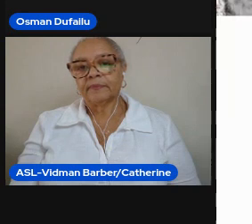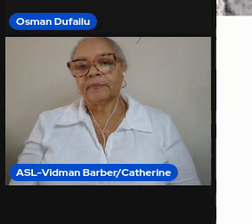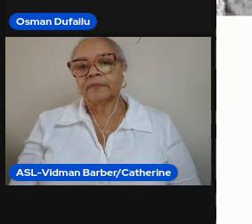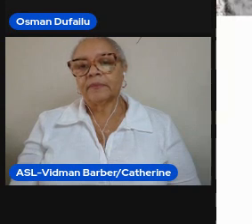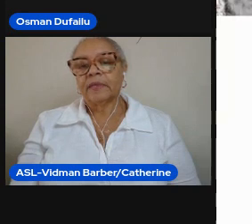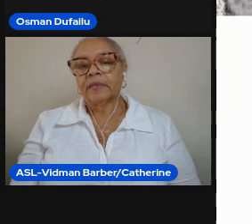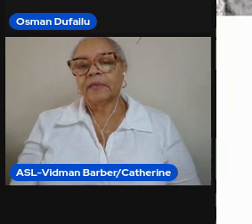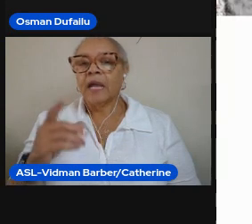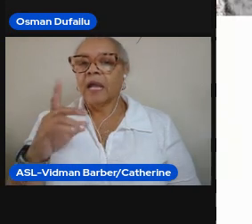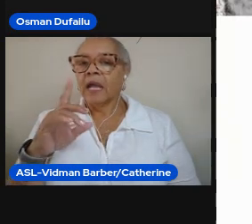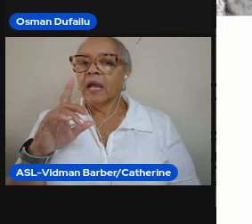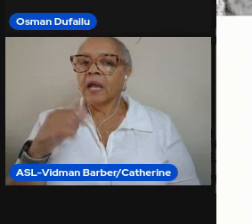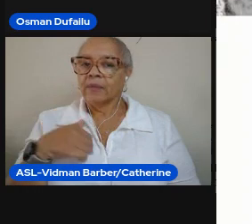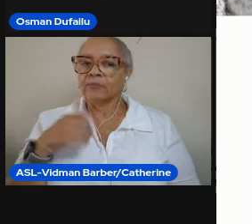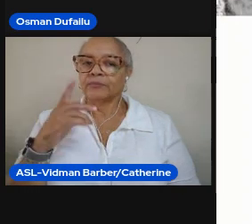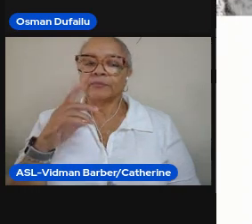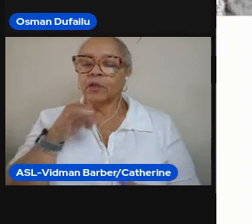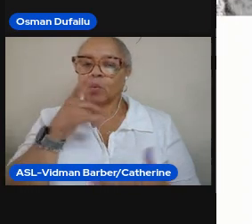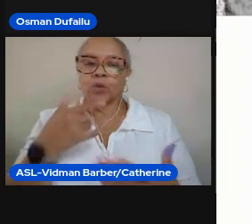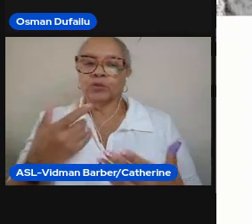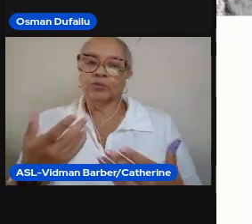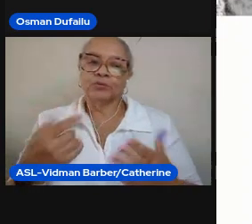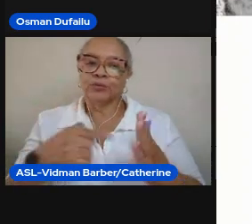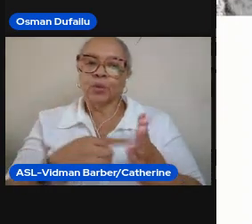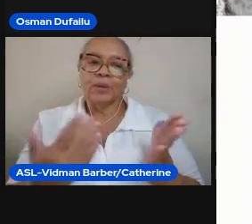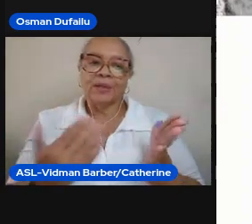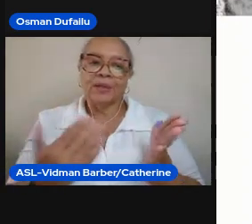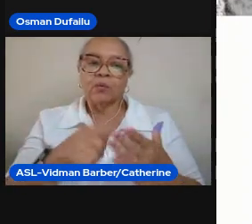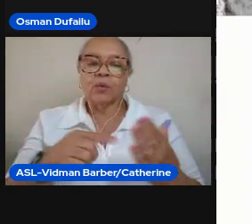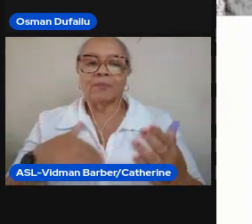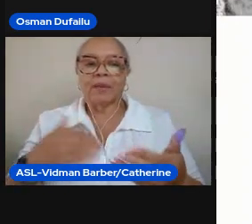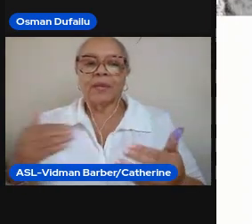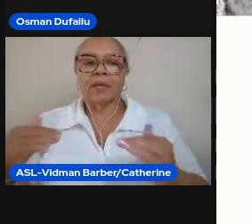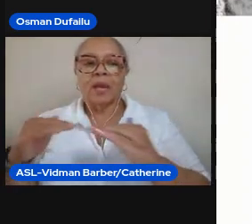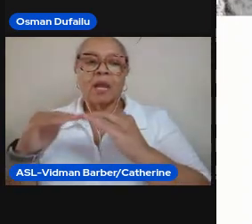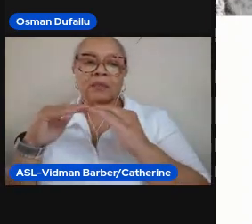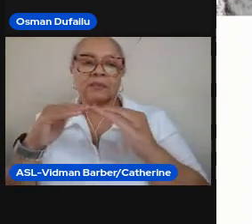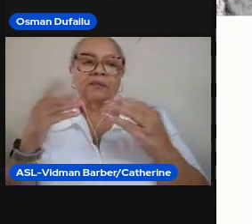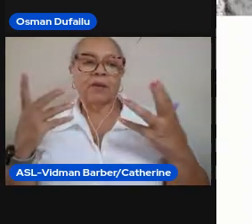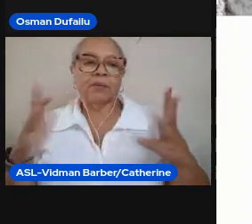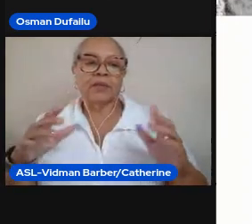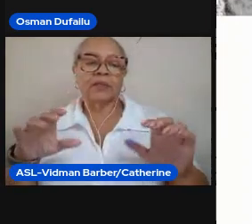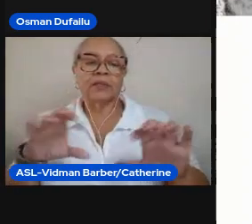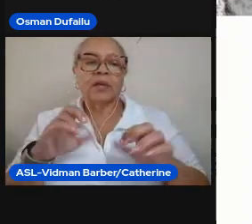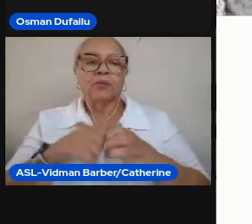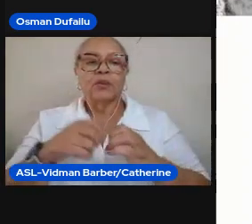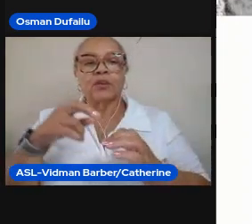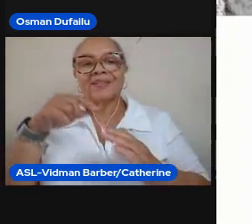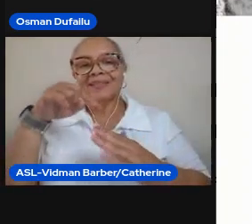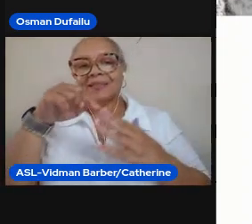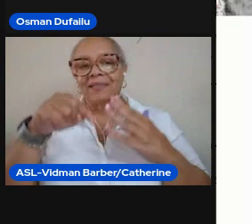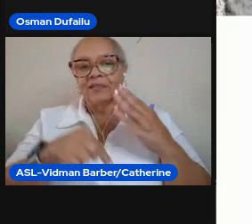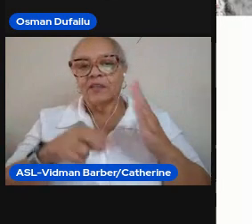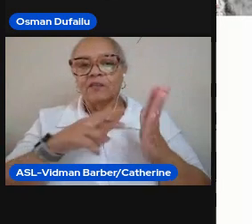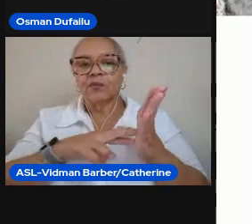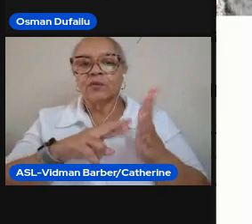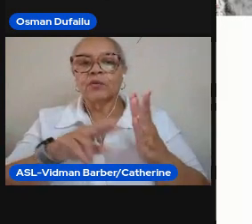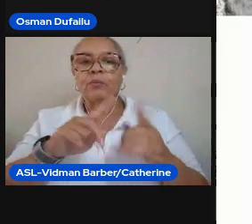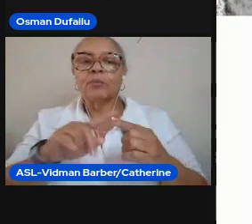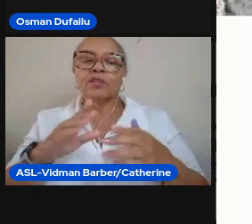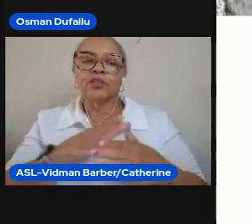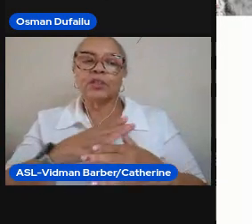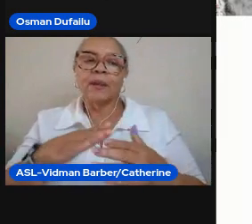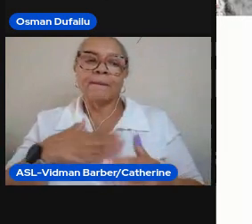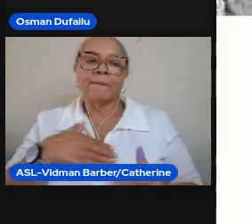mean, showing what they've done in terms of the needed details of the research. And then just to probably share my experience